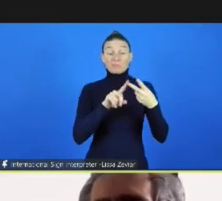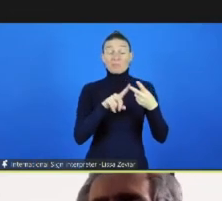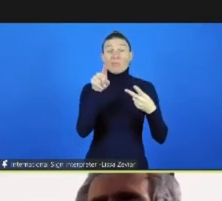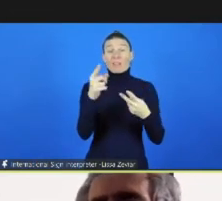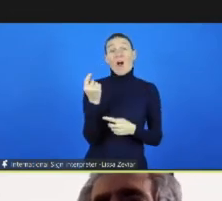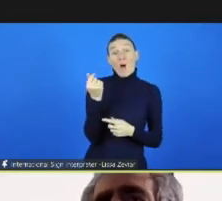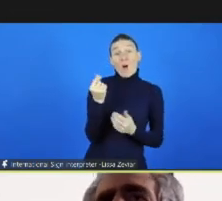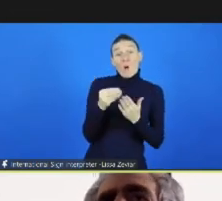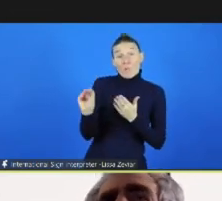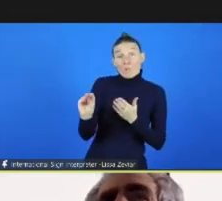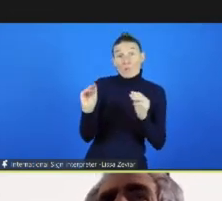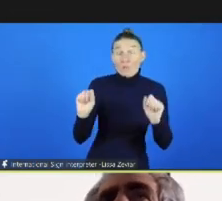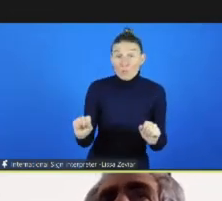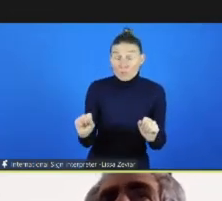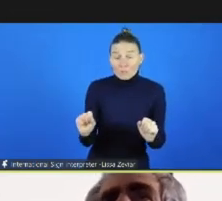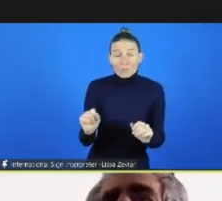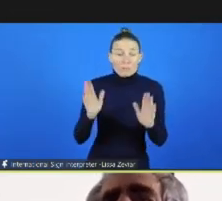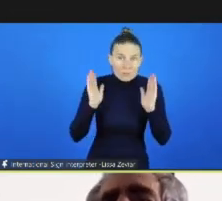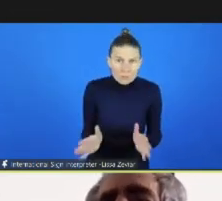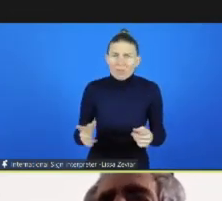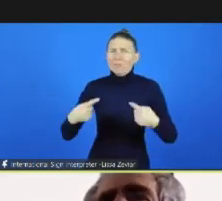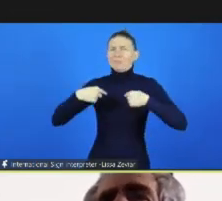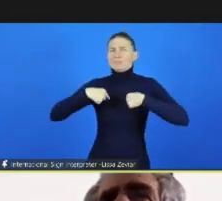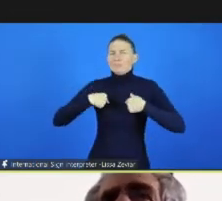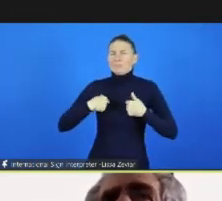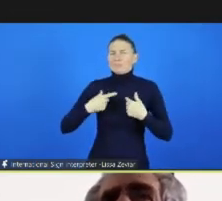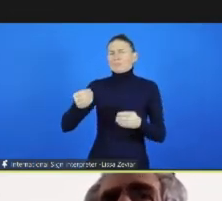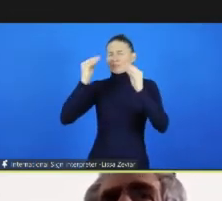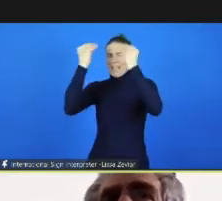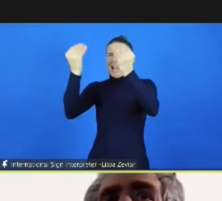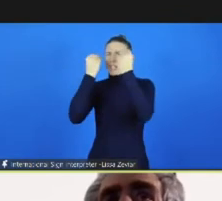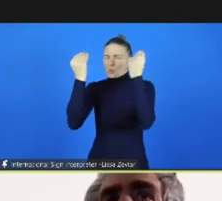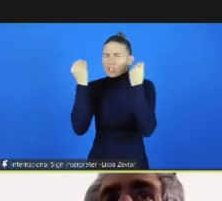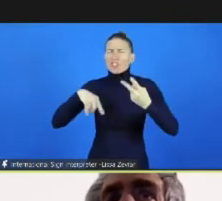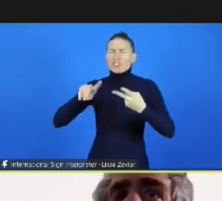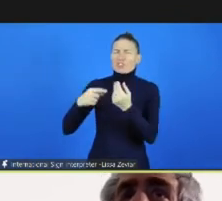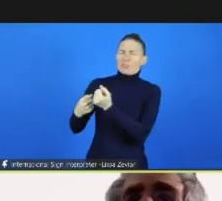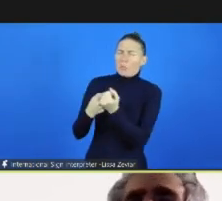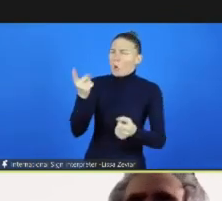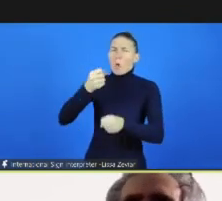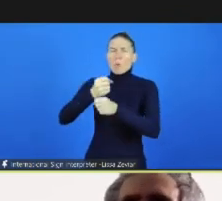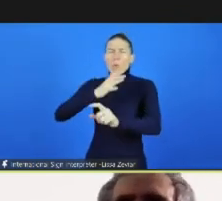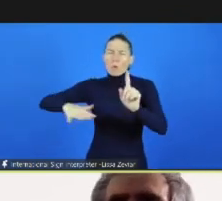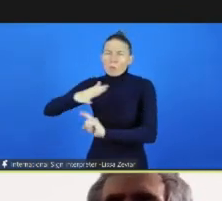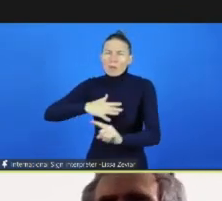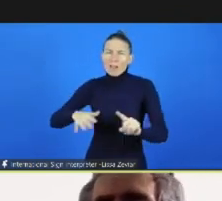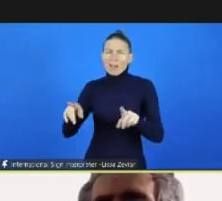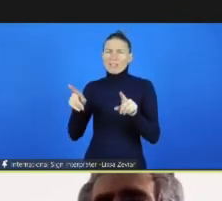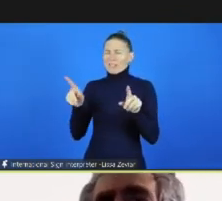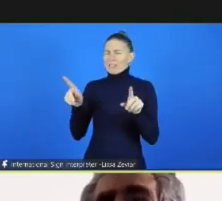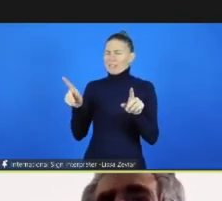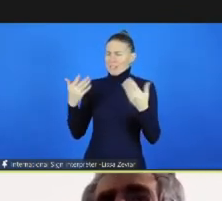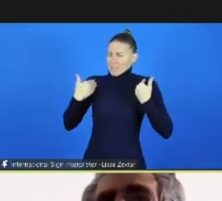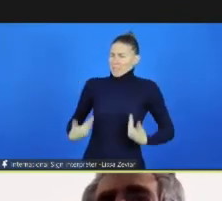For people like me, with the wherewithal, the education, the support, the work environment, etc., and the